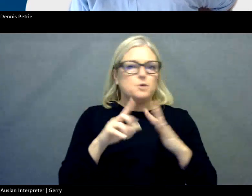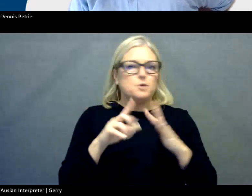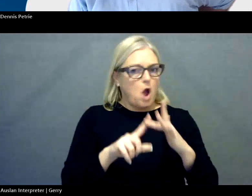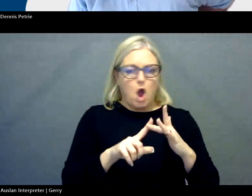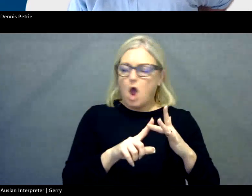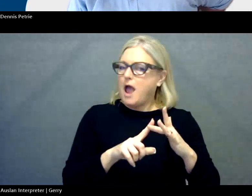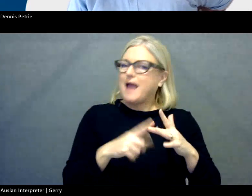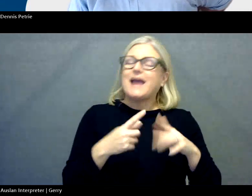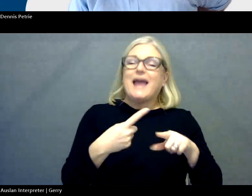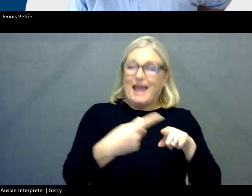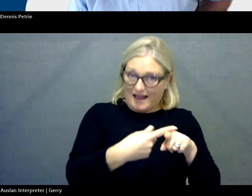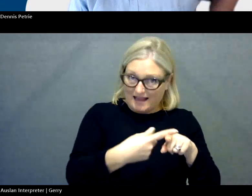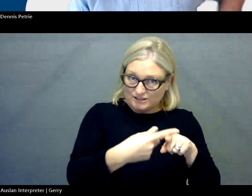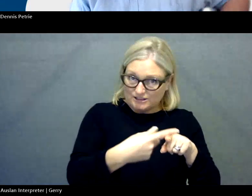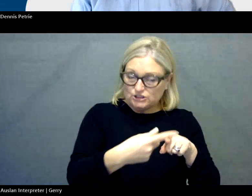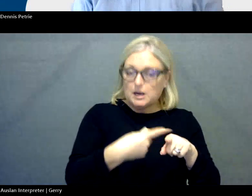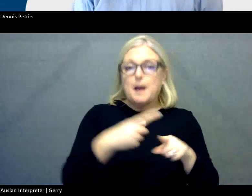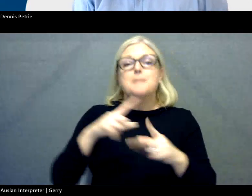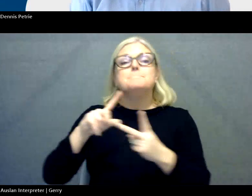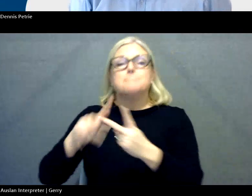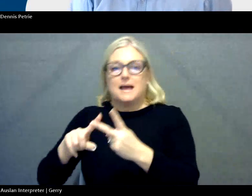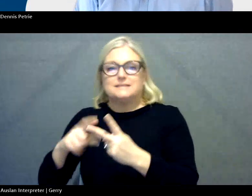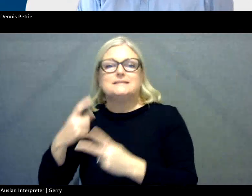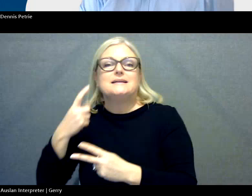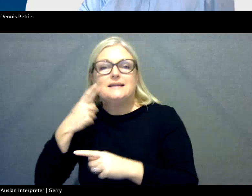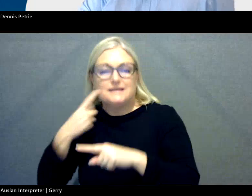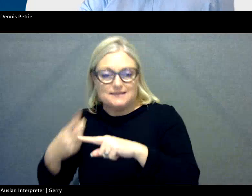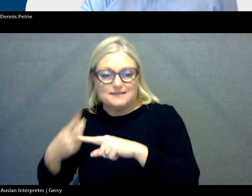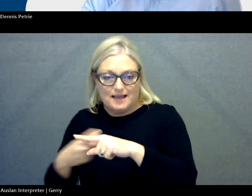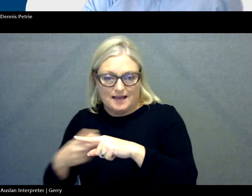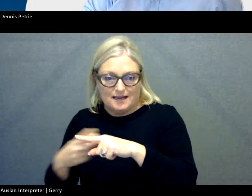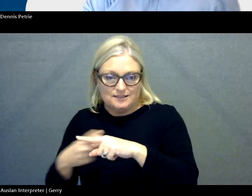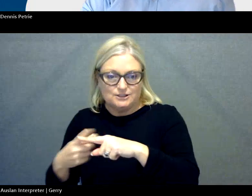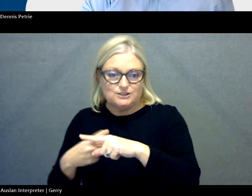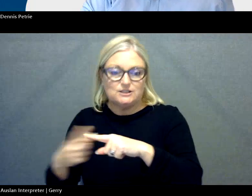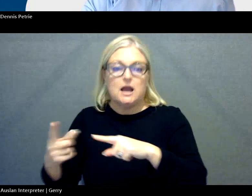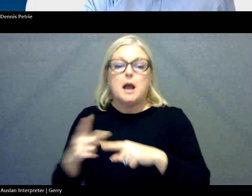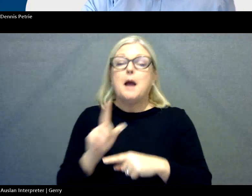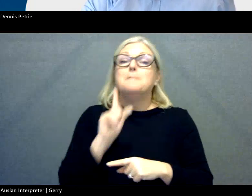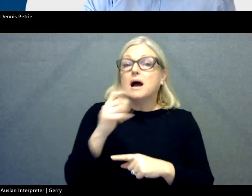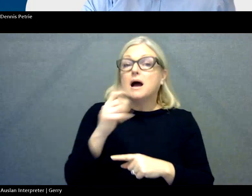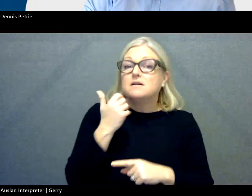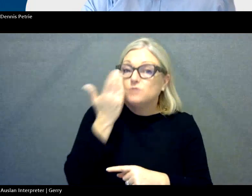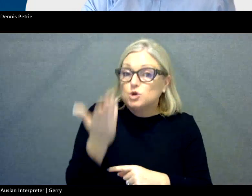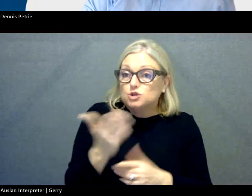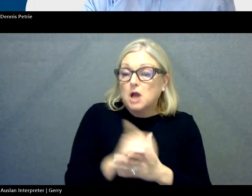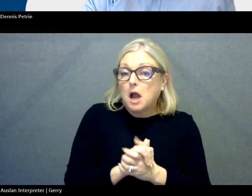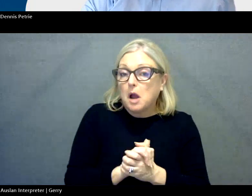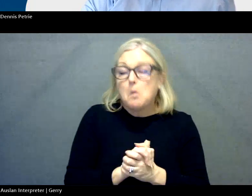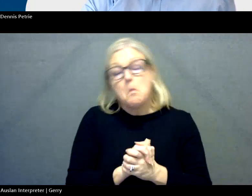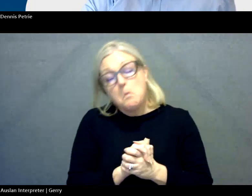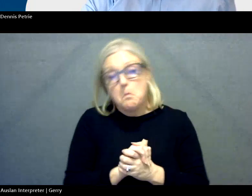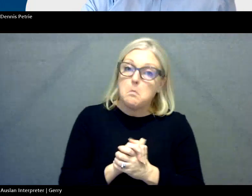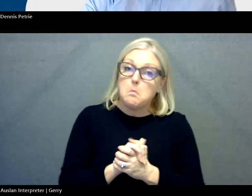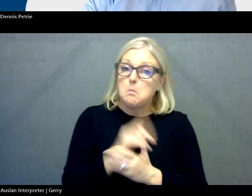version in English, but in future, maybe it can be something we can consider.